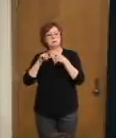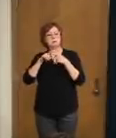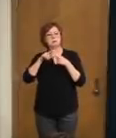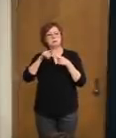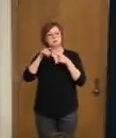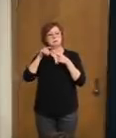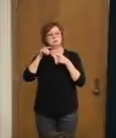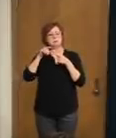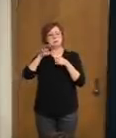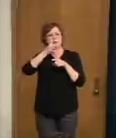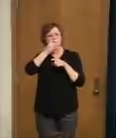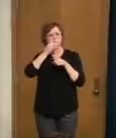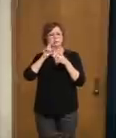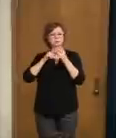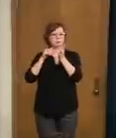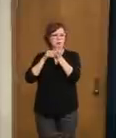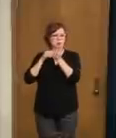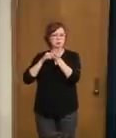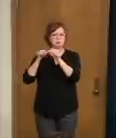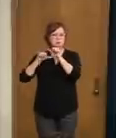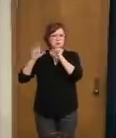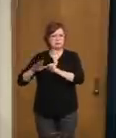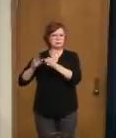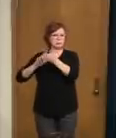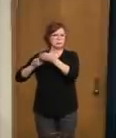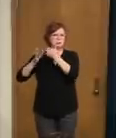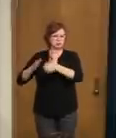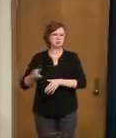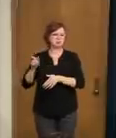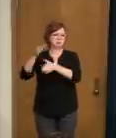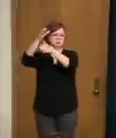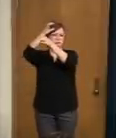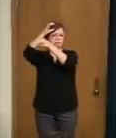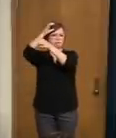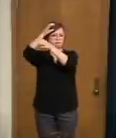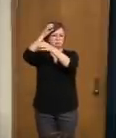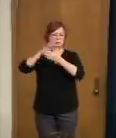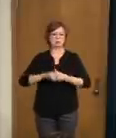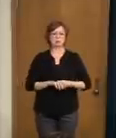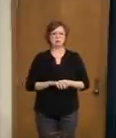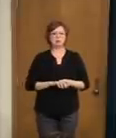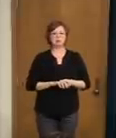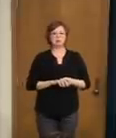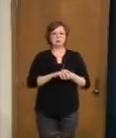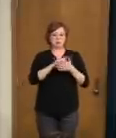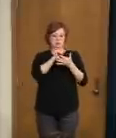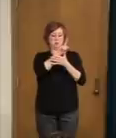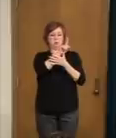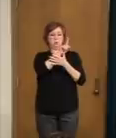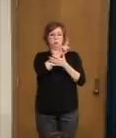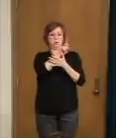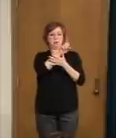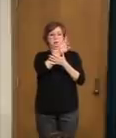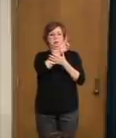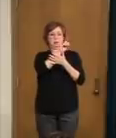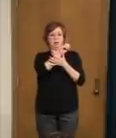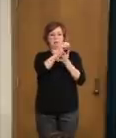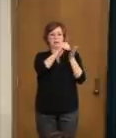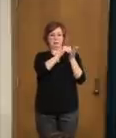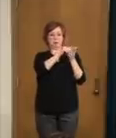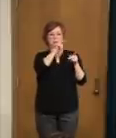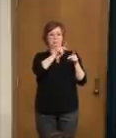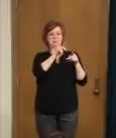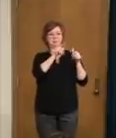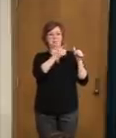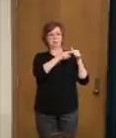experts. So within our phase 1 priority population, there's approximately 190,000 people in that